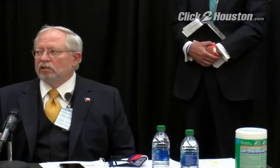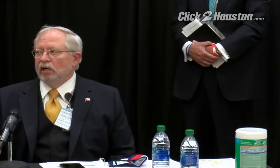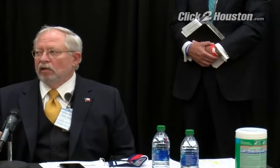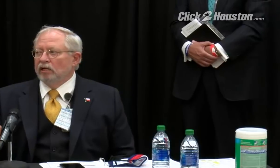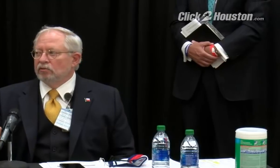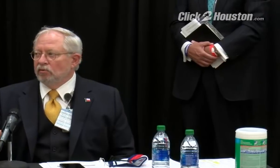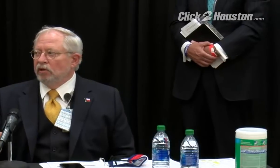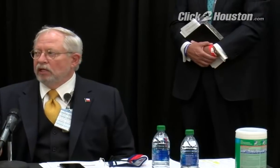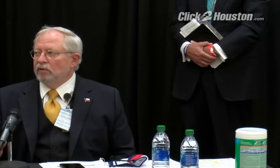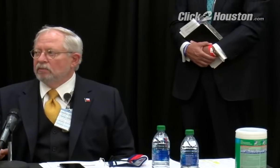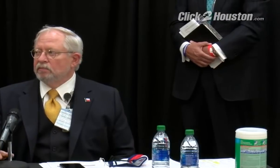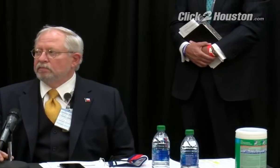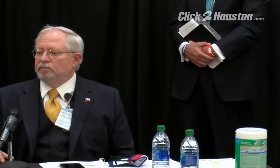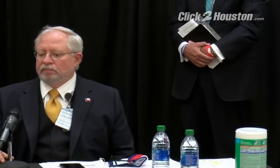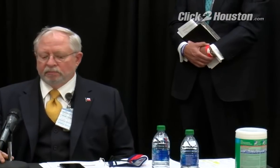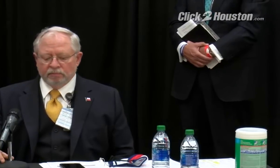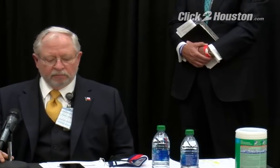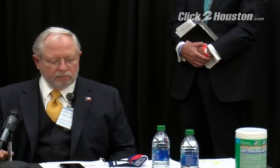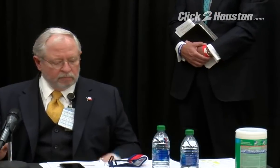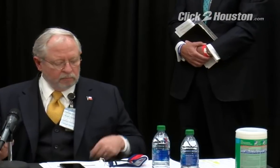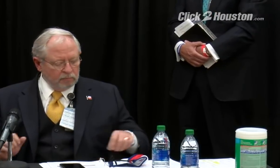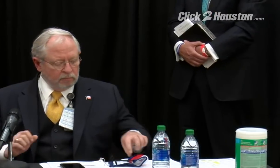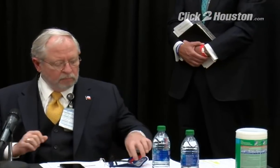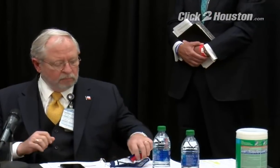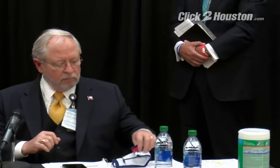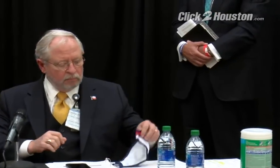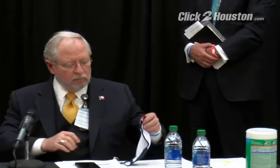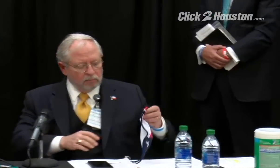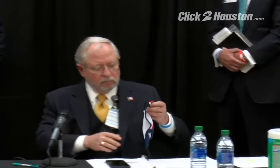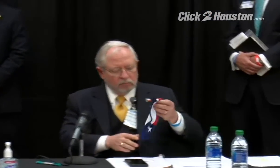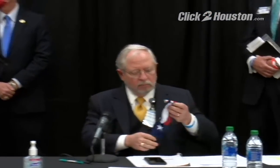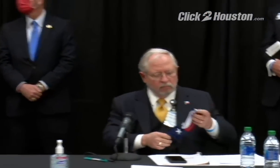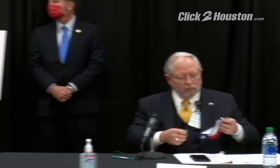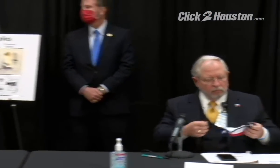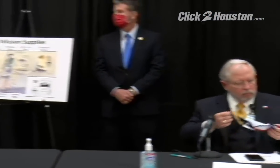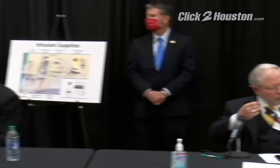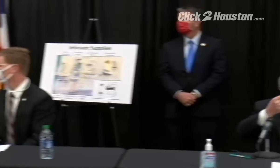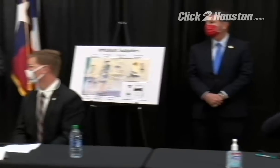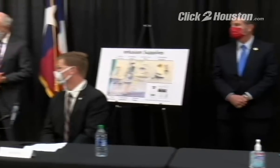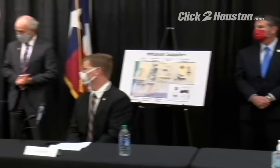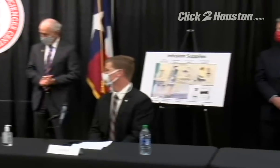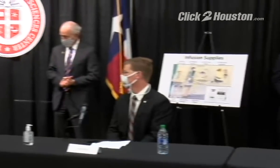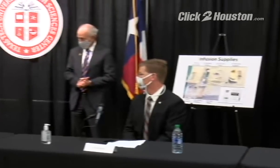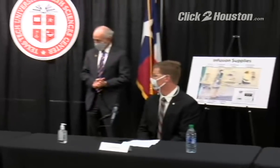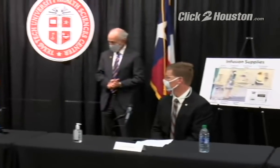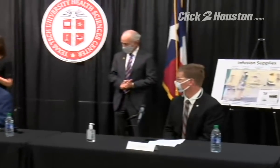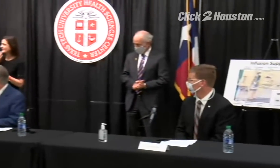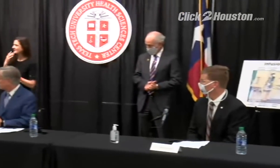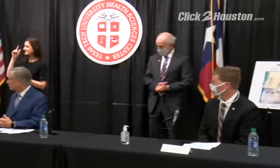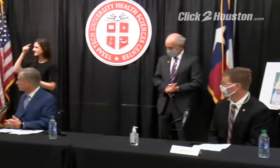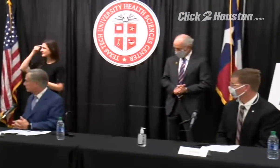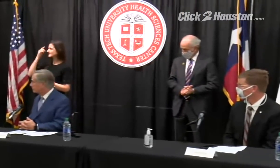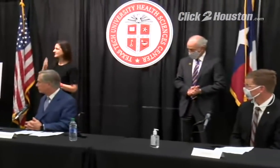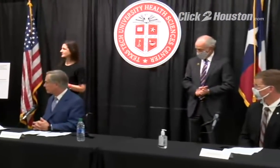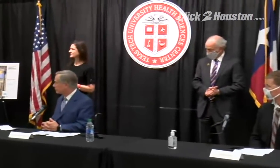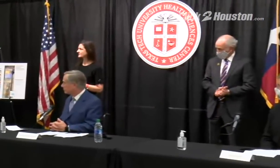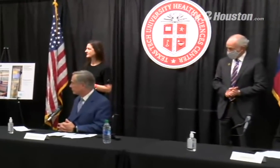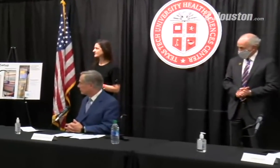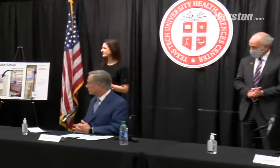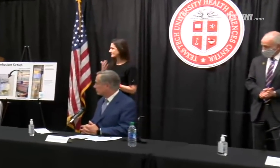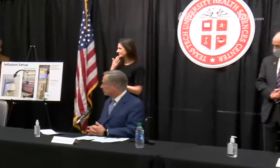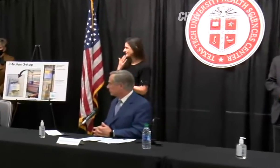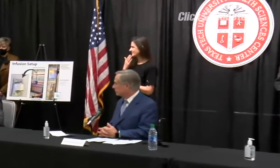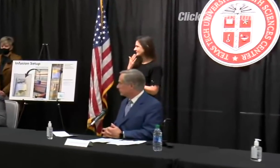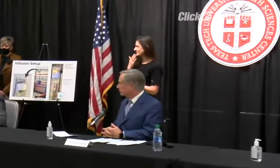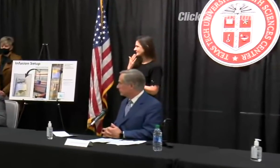that I just outlined. So thank you. Thank you, Doctor. Well, thank you, Governor, and Chancellor Mitchell, thank you